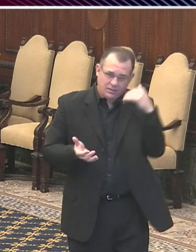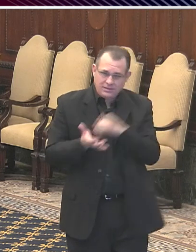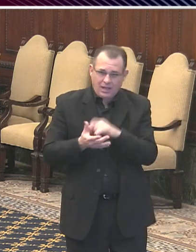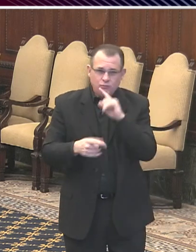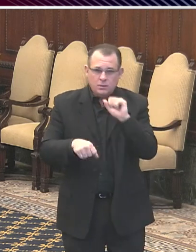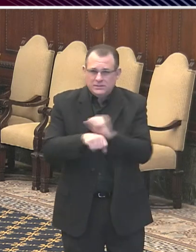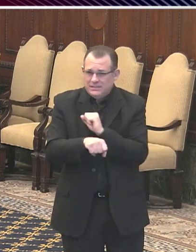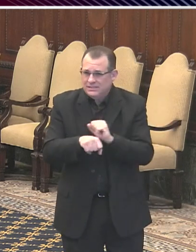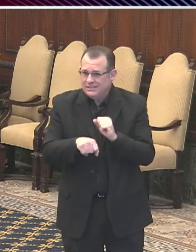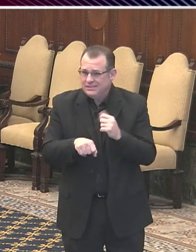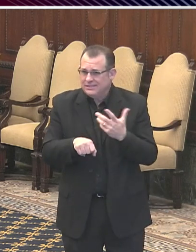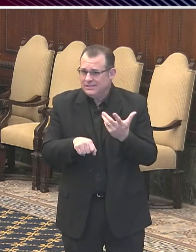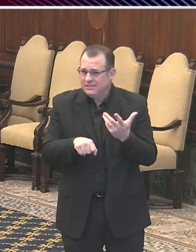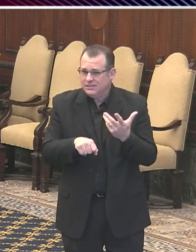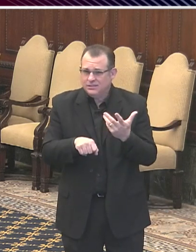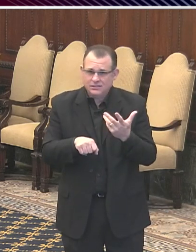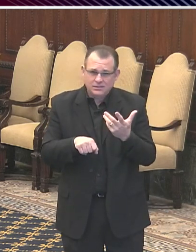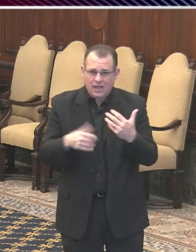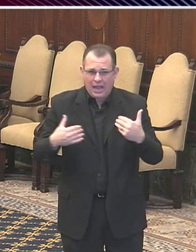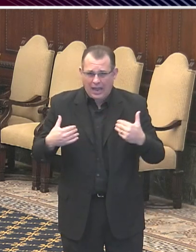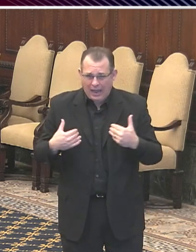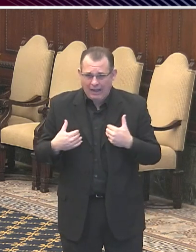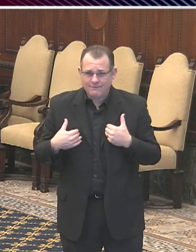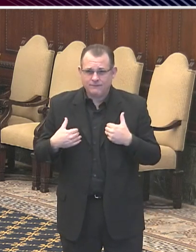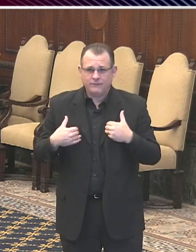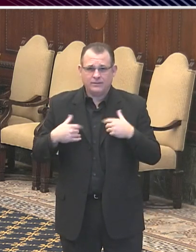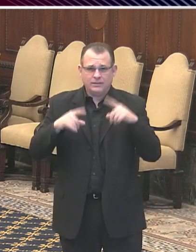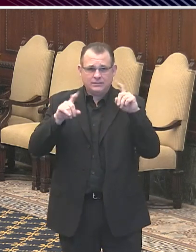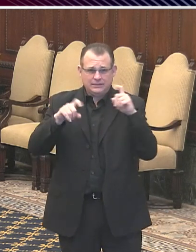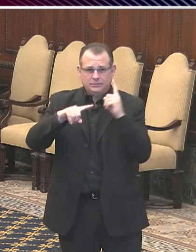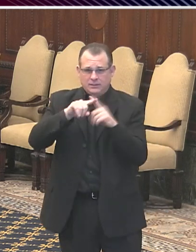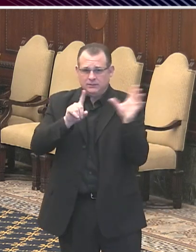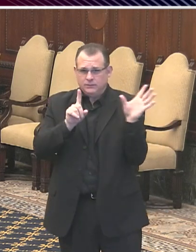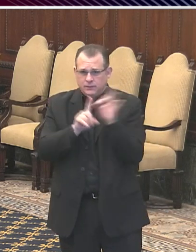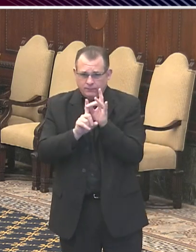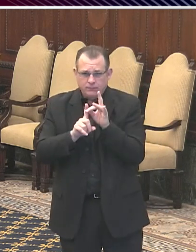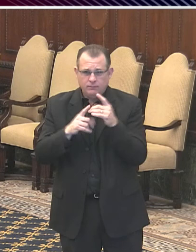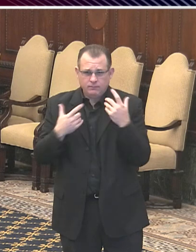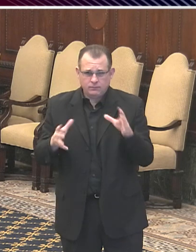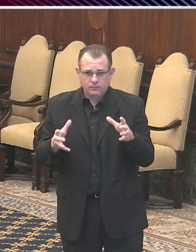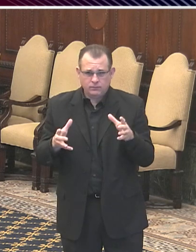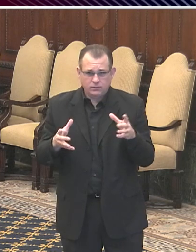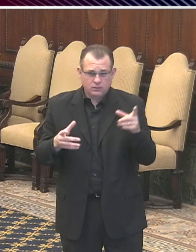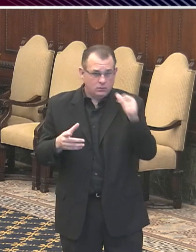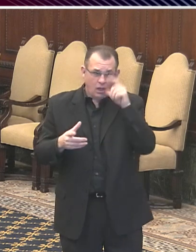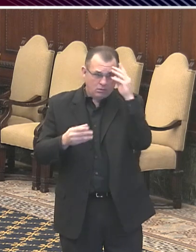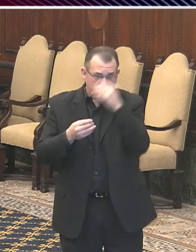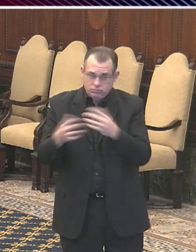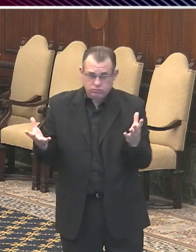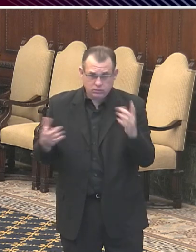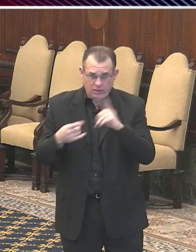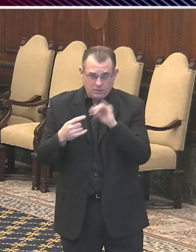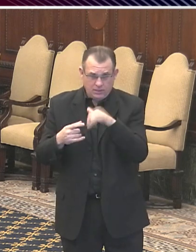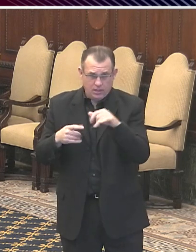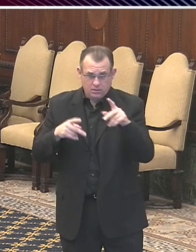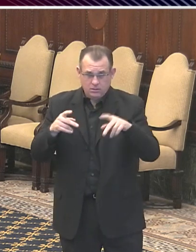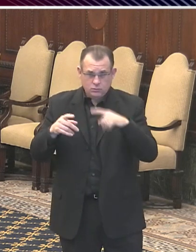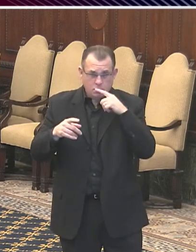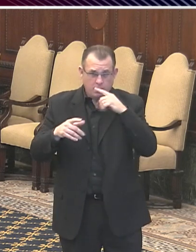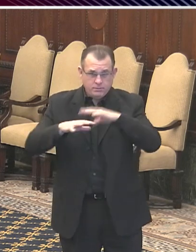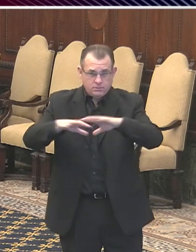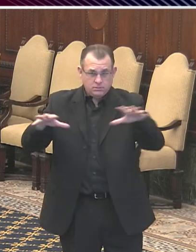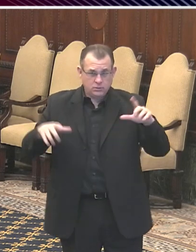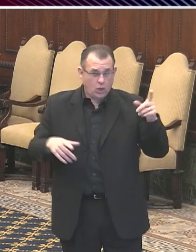and fire or city employees that actually have tested positive for the virus to the public, are we at least letting the people in